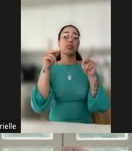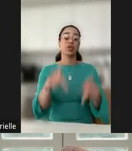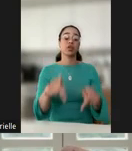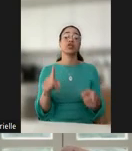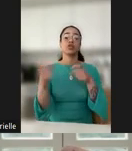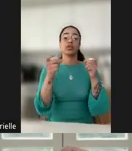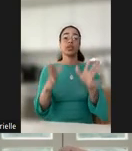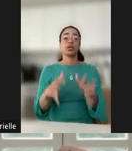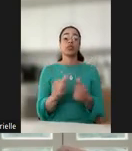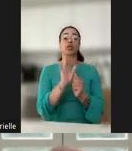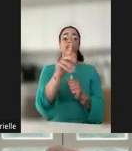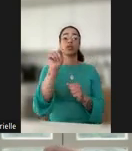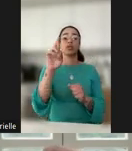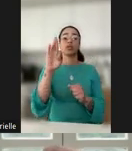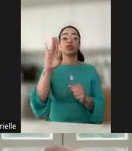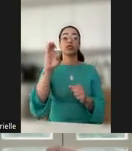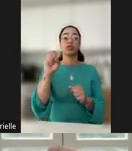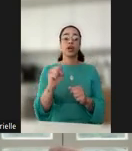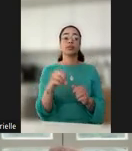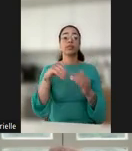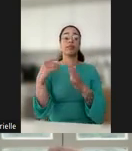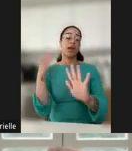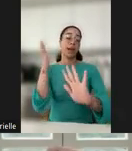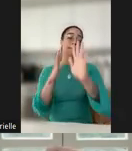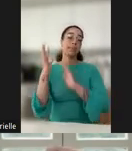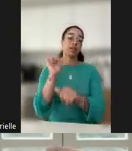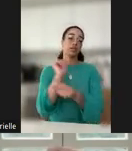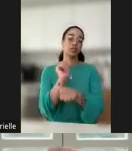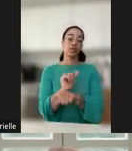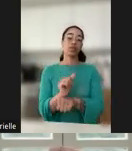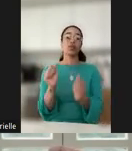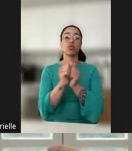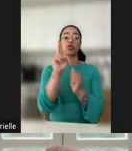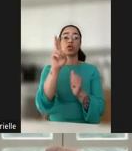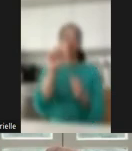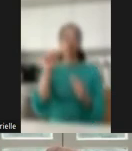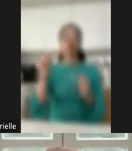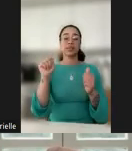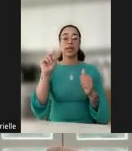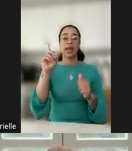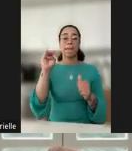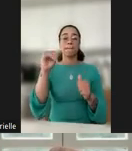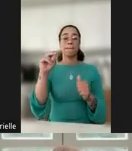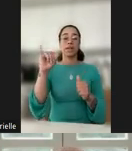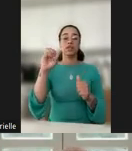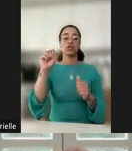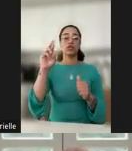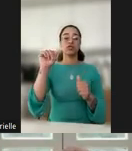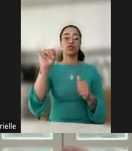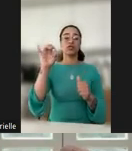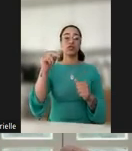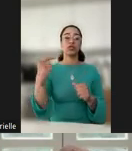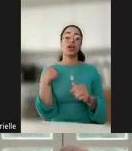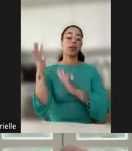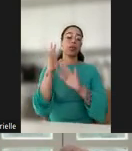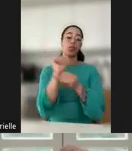my past career with the U.S. Administration for Community Living, I actually worked with many